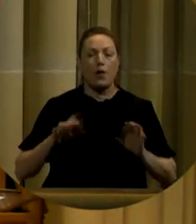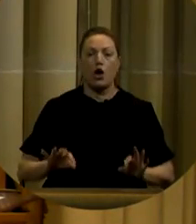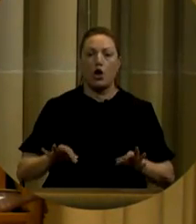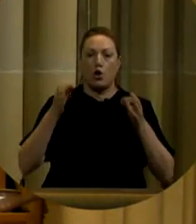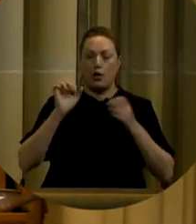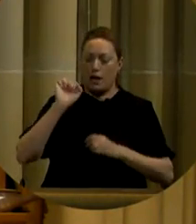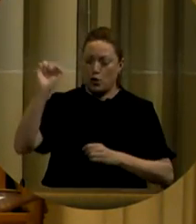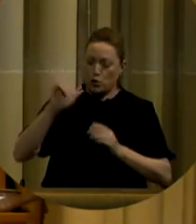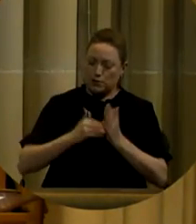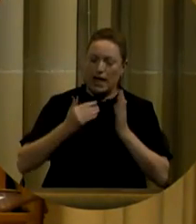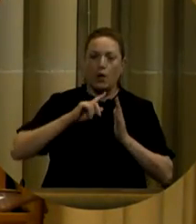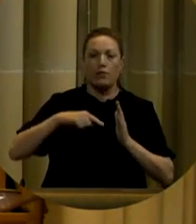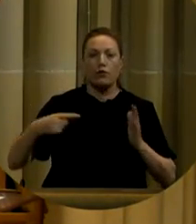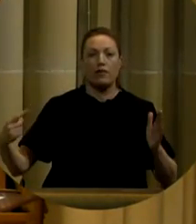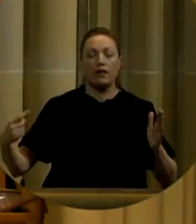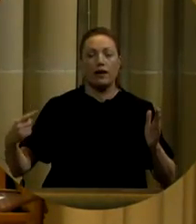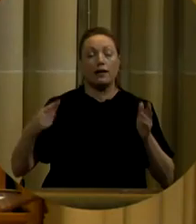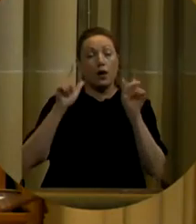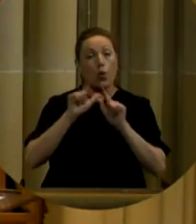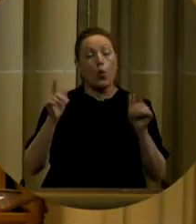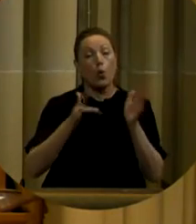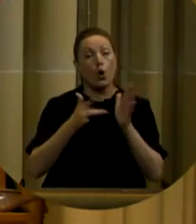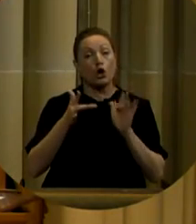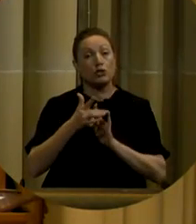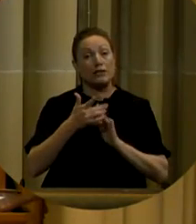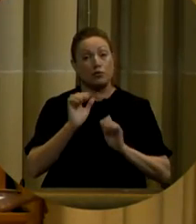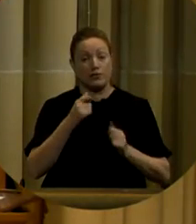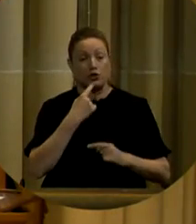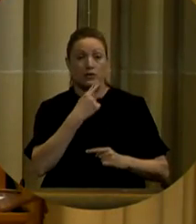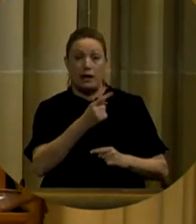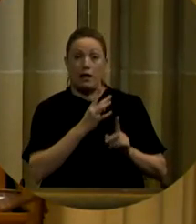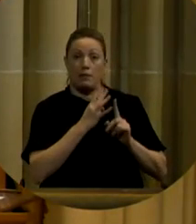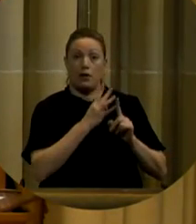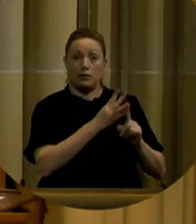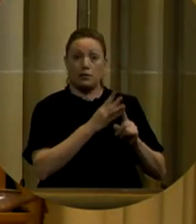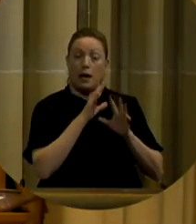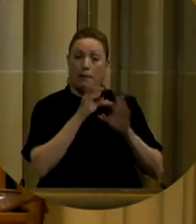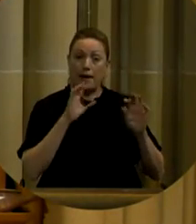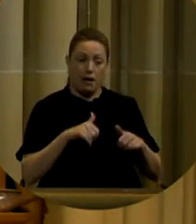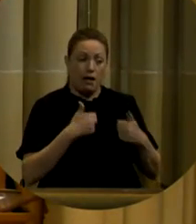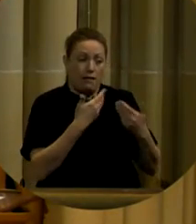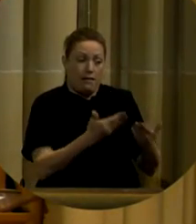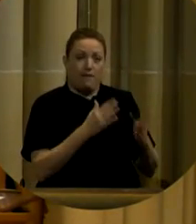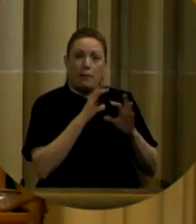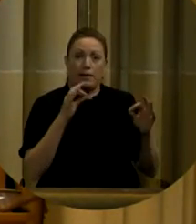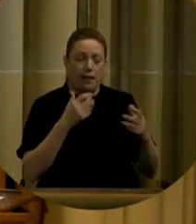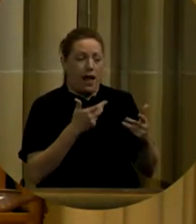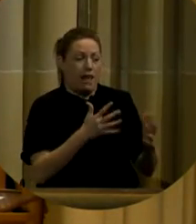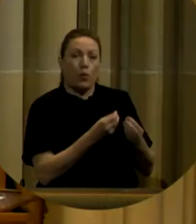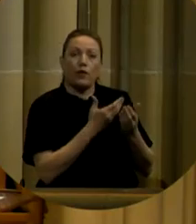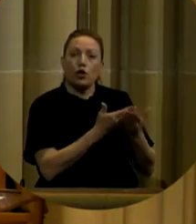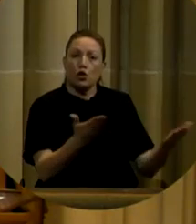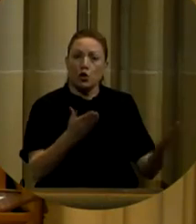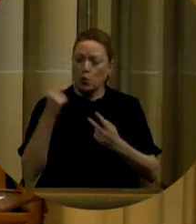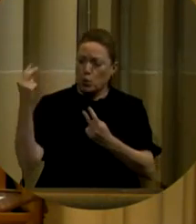and forever. Lord Jesus Christ, who said to your apostles, Peace I leave you, my peace I give you, look not on our sins, but